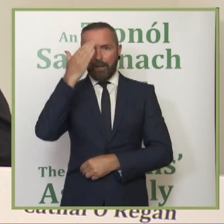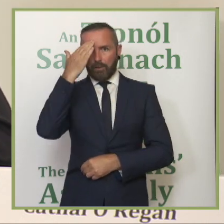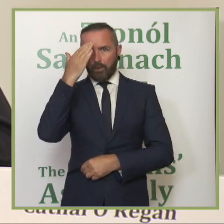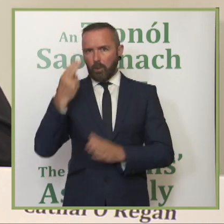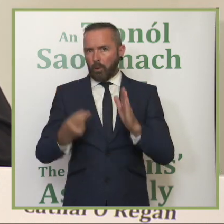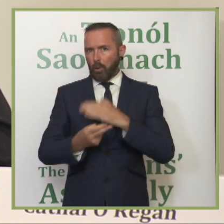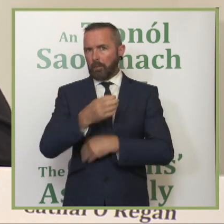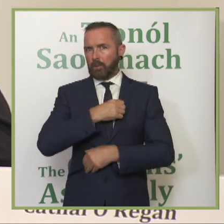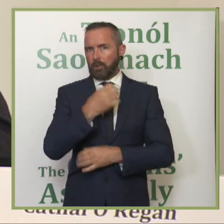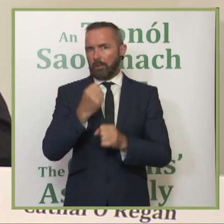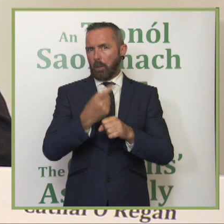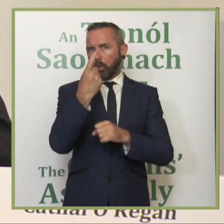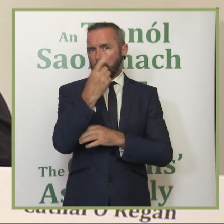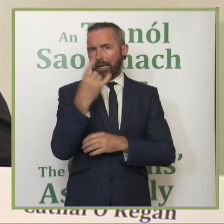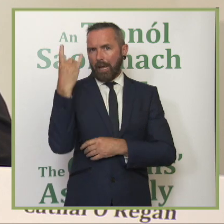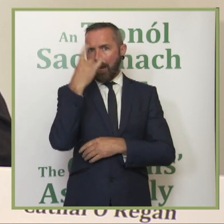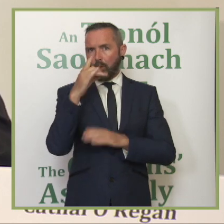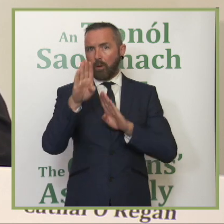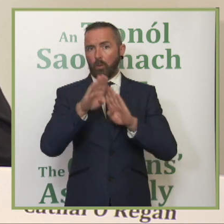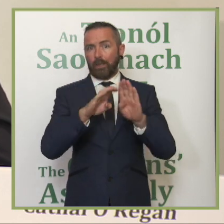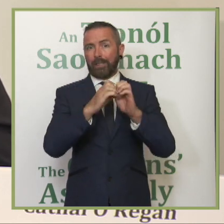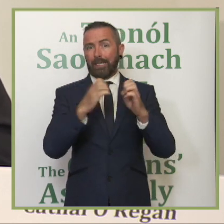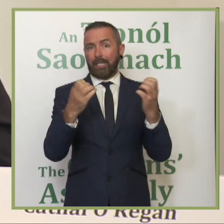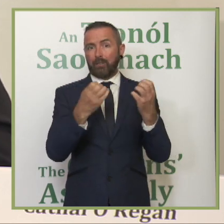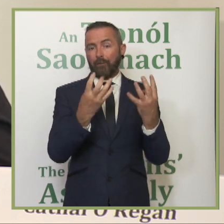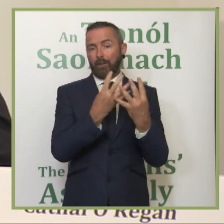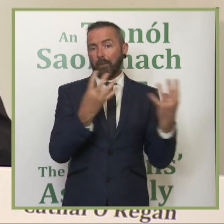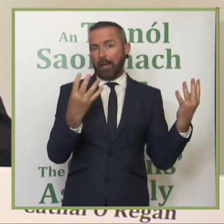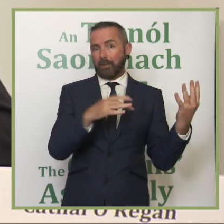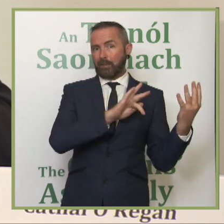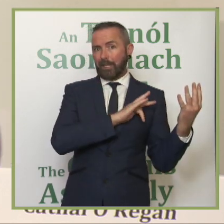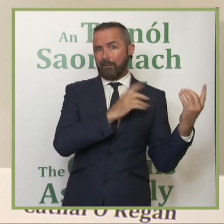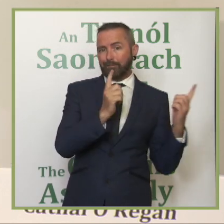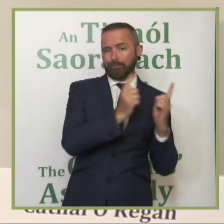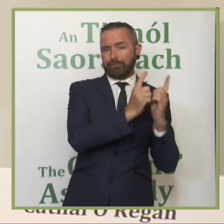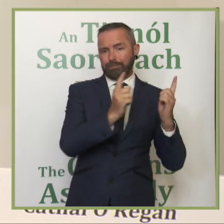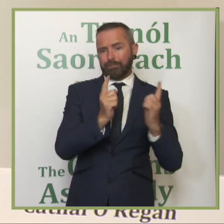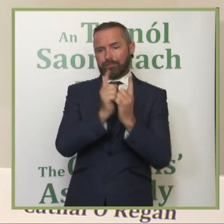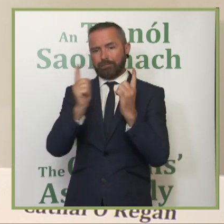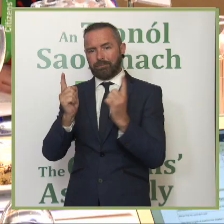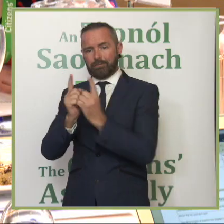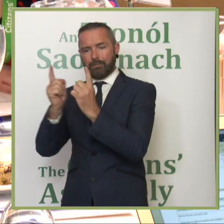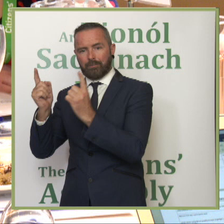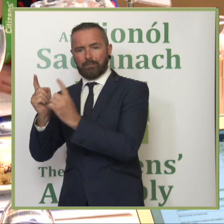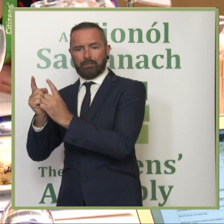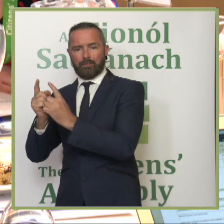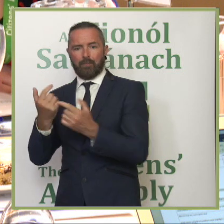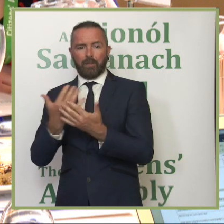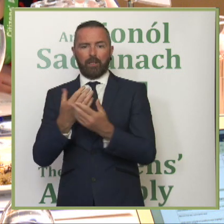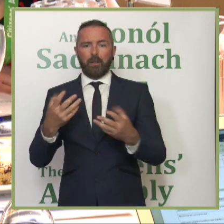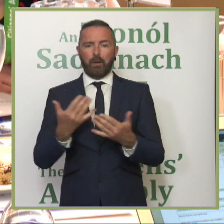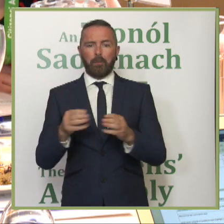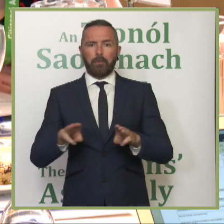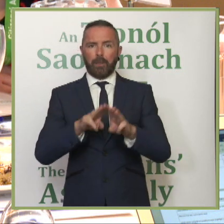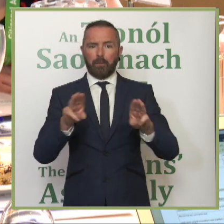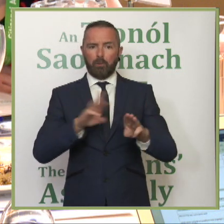to an hour with each of the panellists during this week, with ourselves all this week. So people are giving a lot to this process because